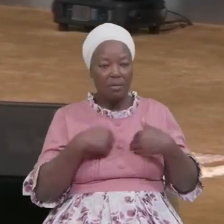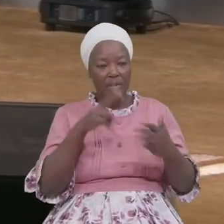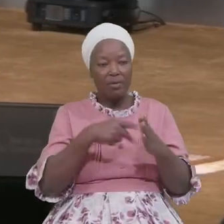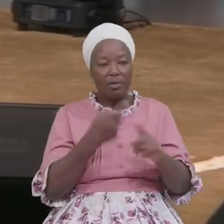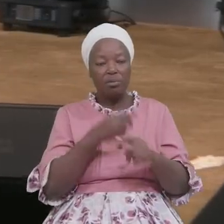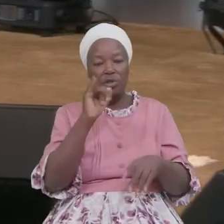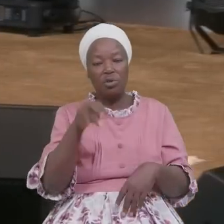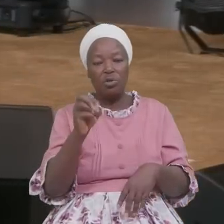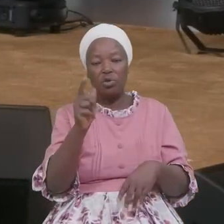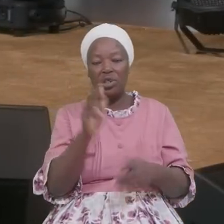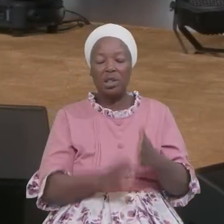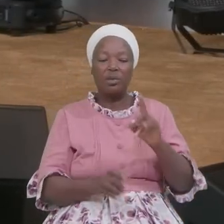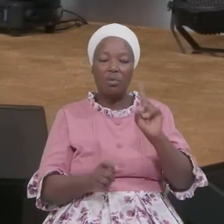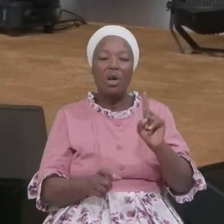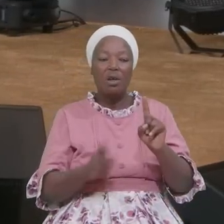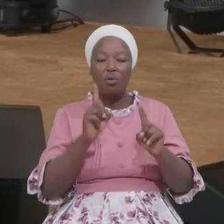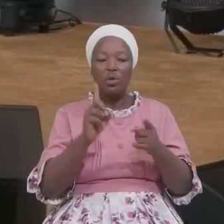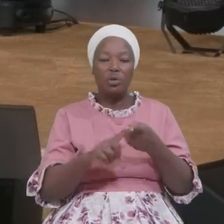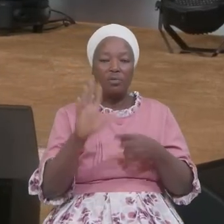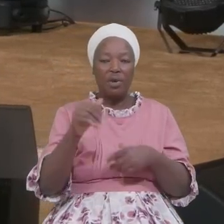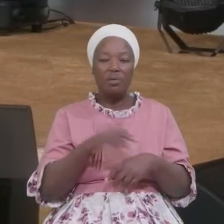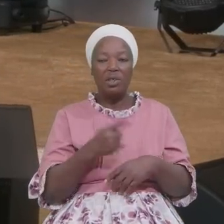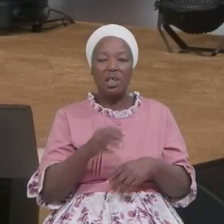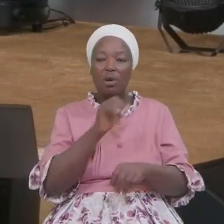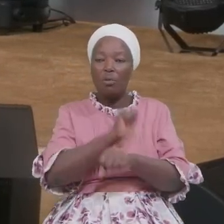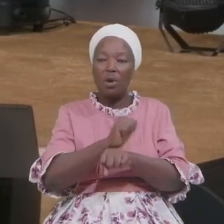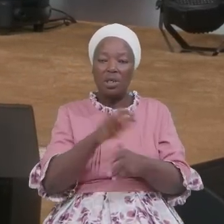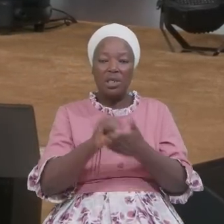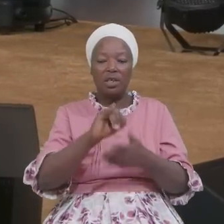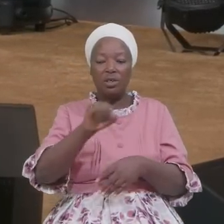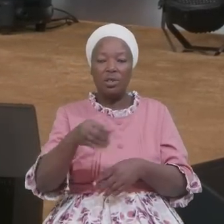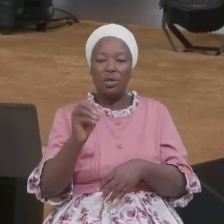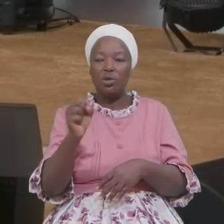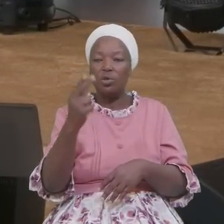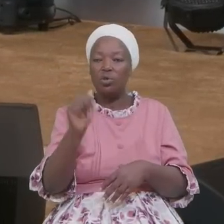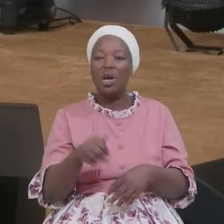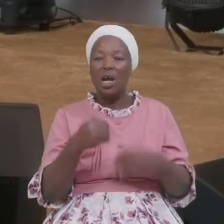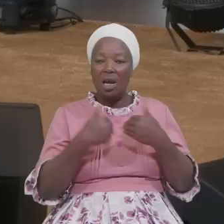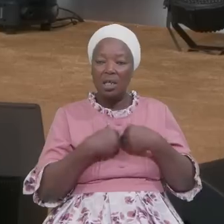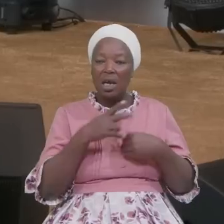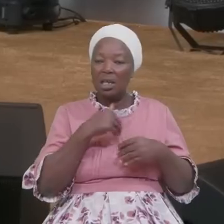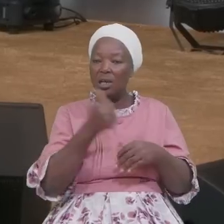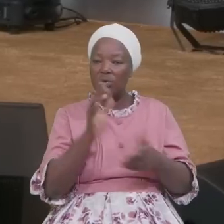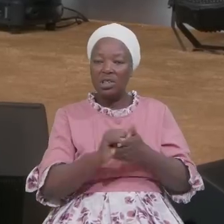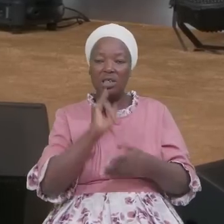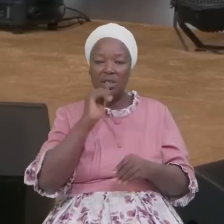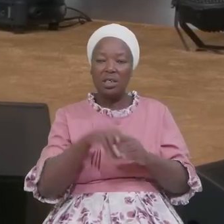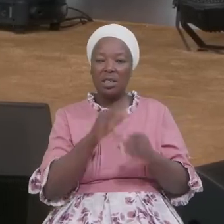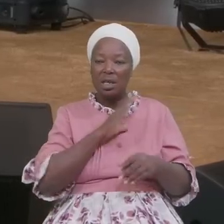1 to 5, the commission that Joshua had. And anyone that is in Christ,